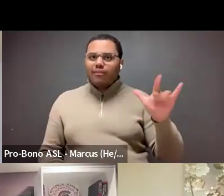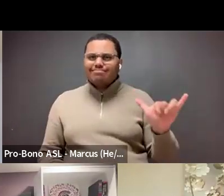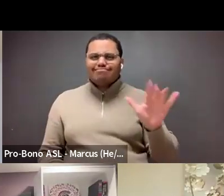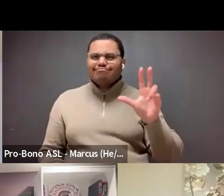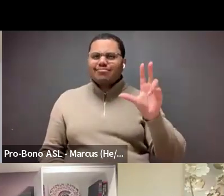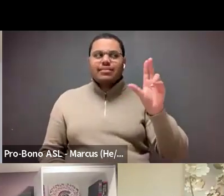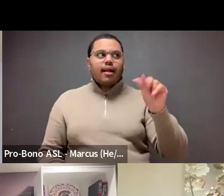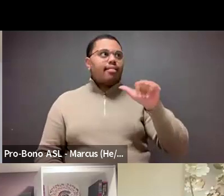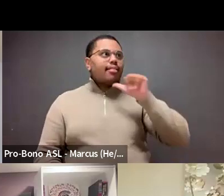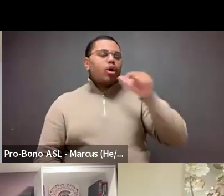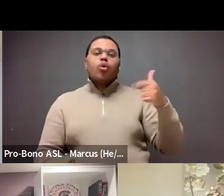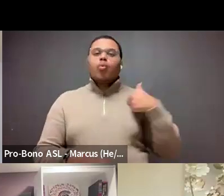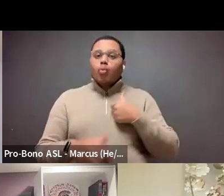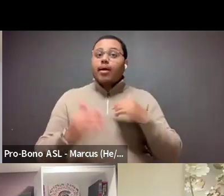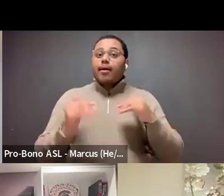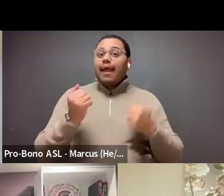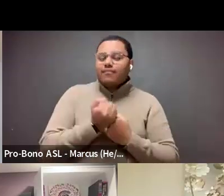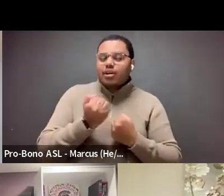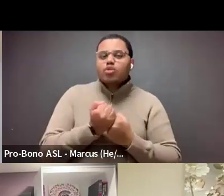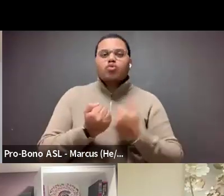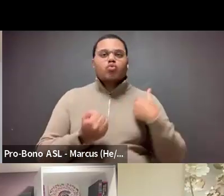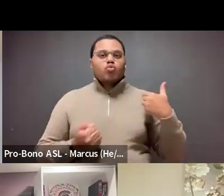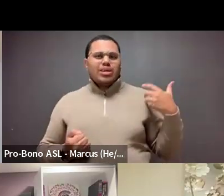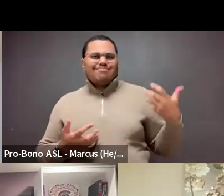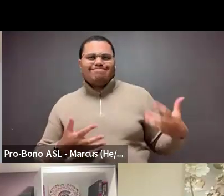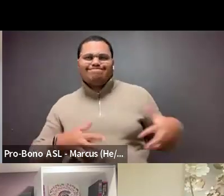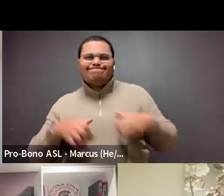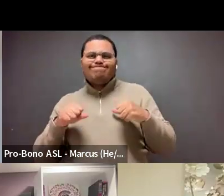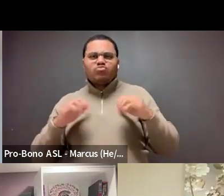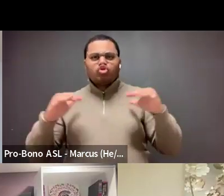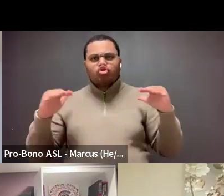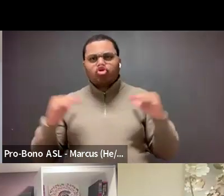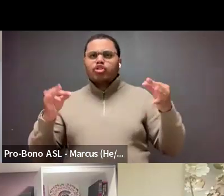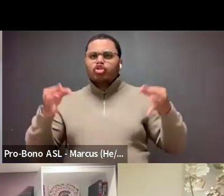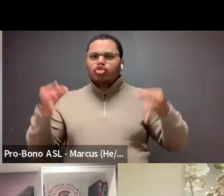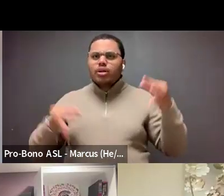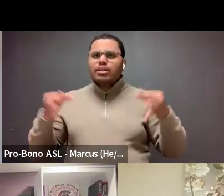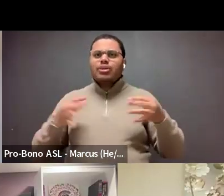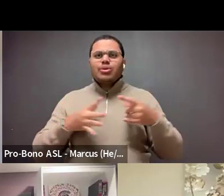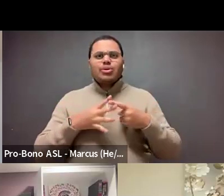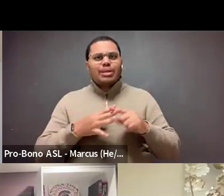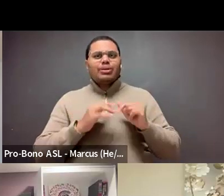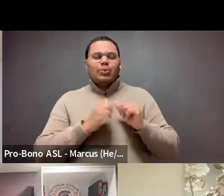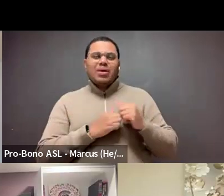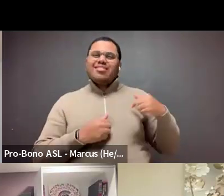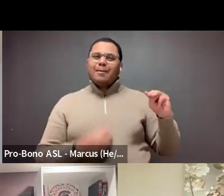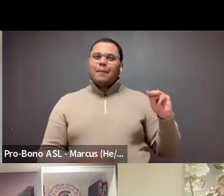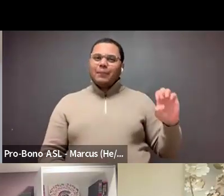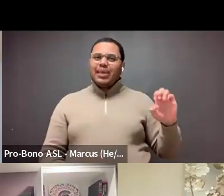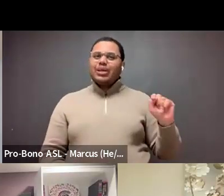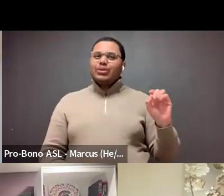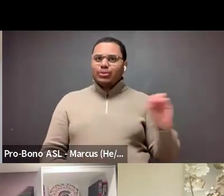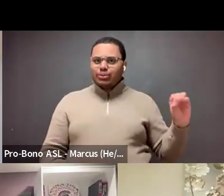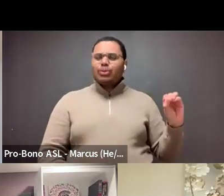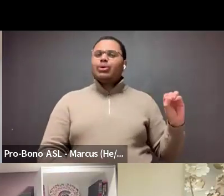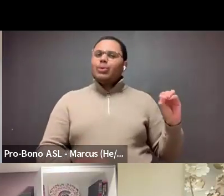bearers of justice. We are trying to do justice work, okay? Remember, everyone, this starts with the Me Too movement and Tarana